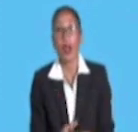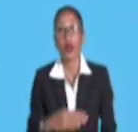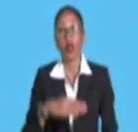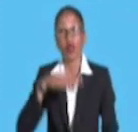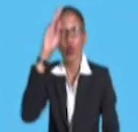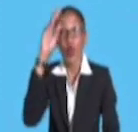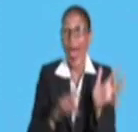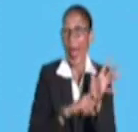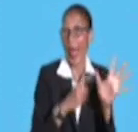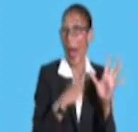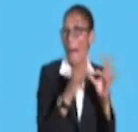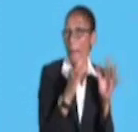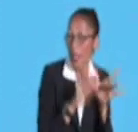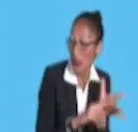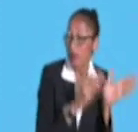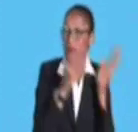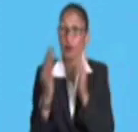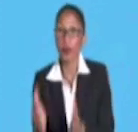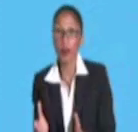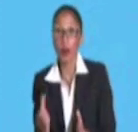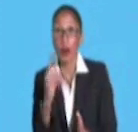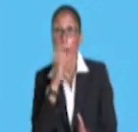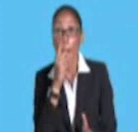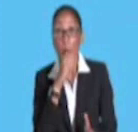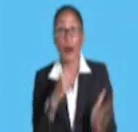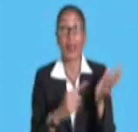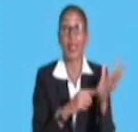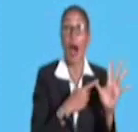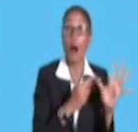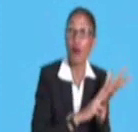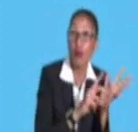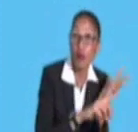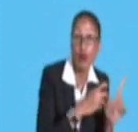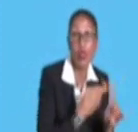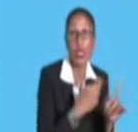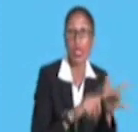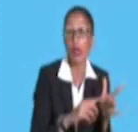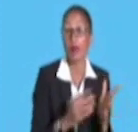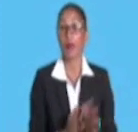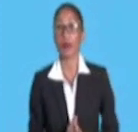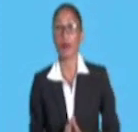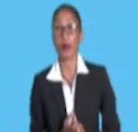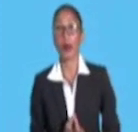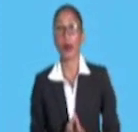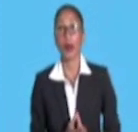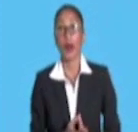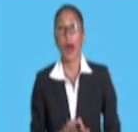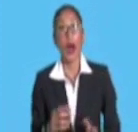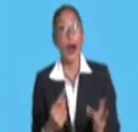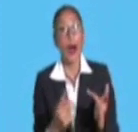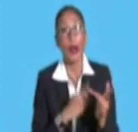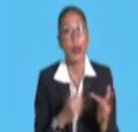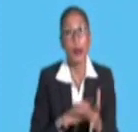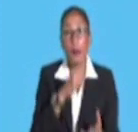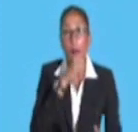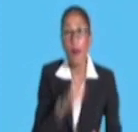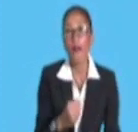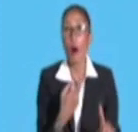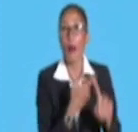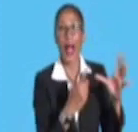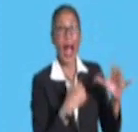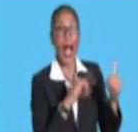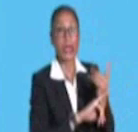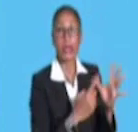and the people of Lobonivonu, the people of Tavuki and Narusa in Wairiki, Herbert Whippy and the people of Kasavu